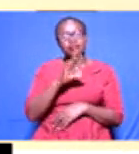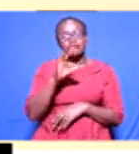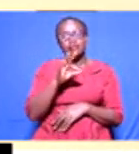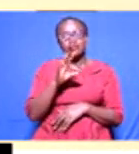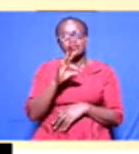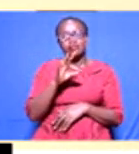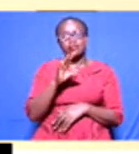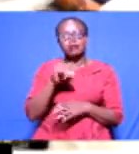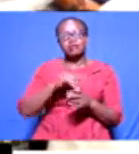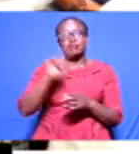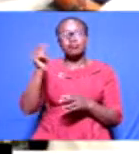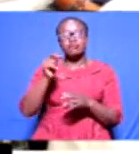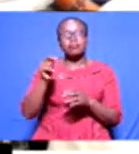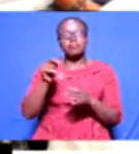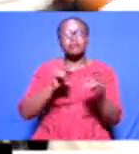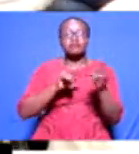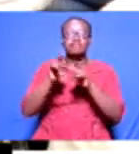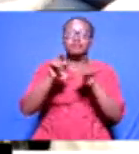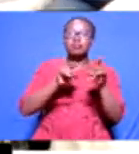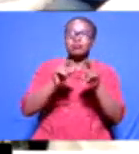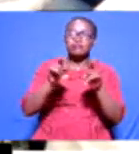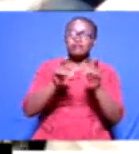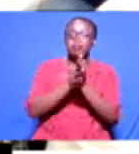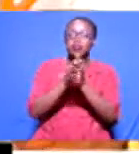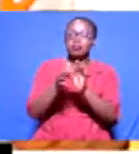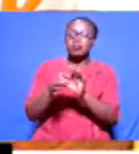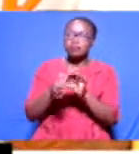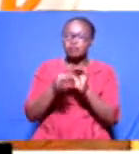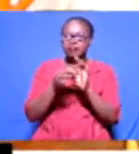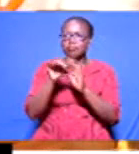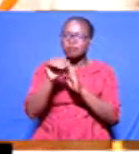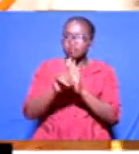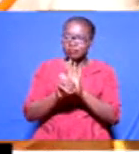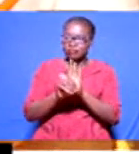the Kenyan diaspora in the United States.